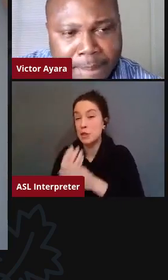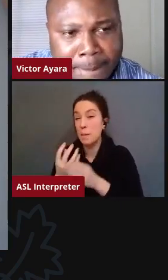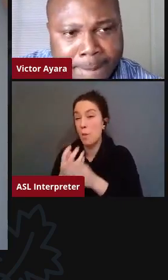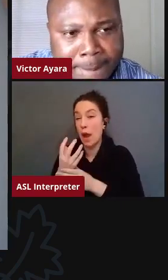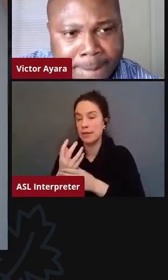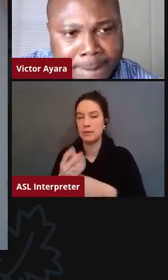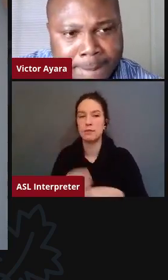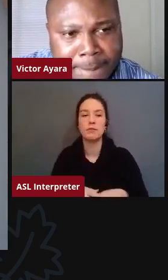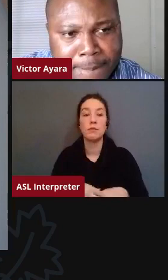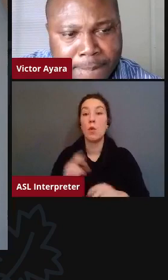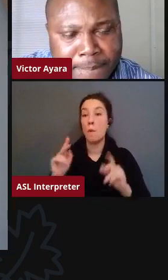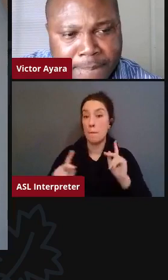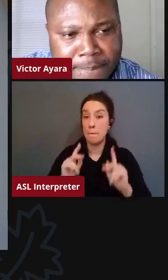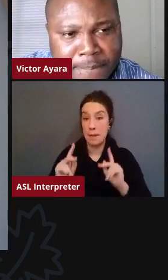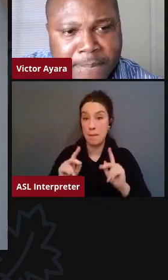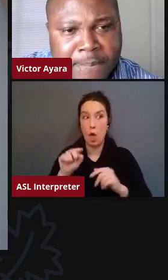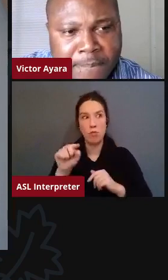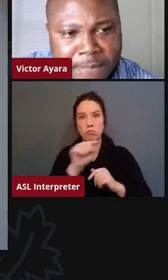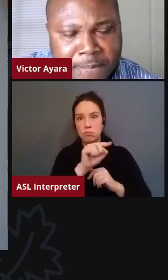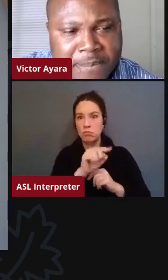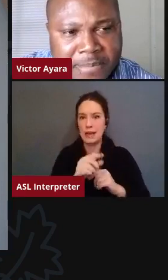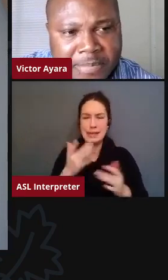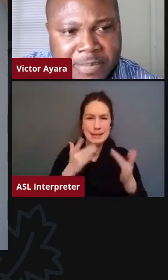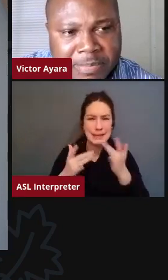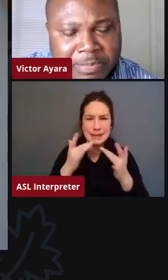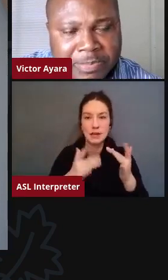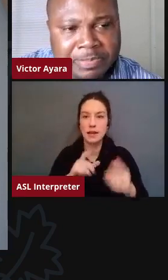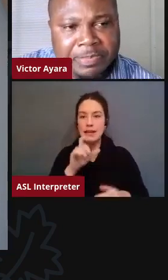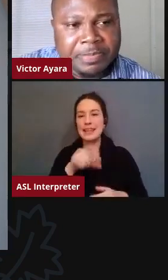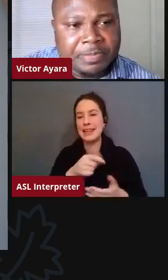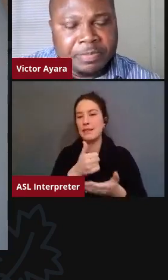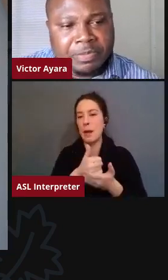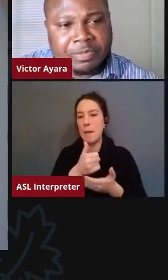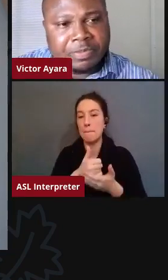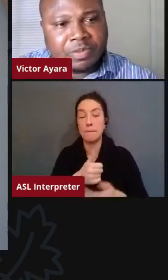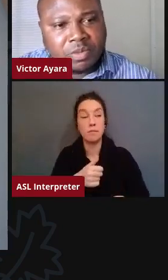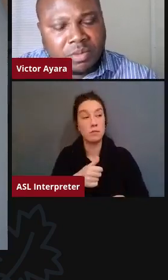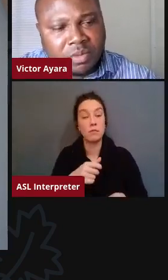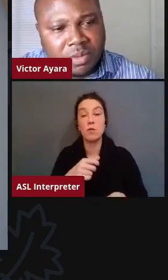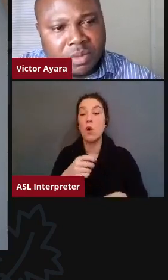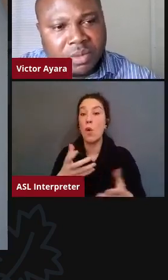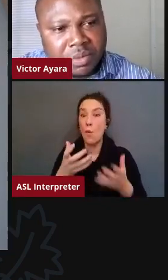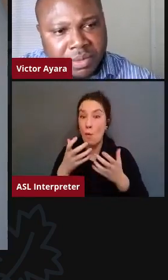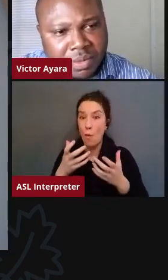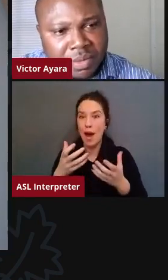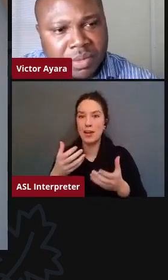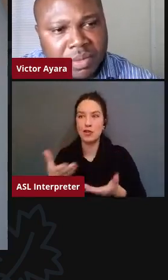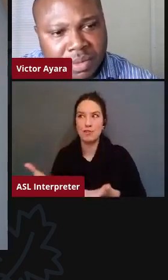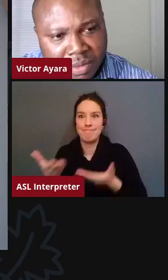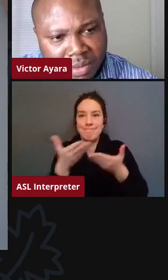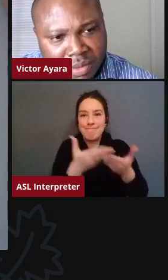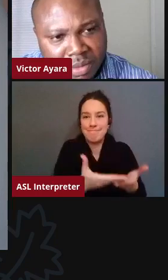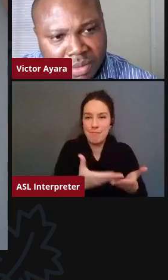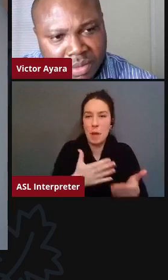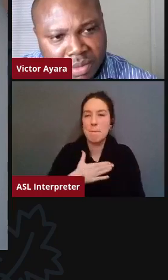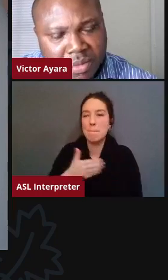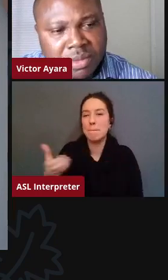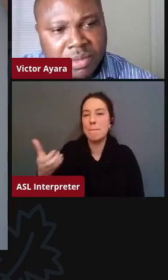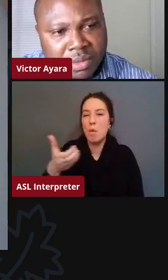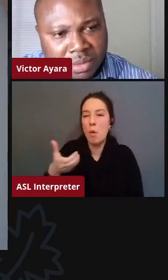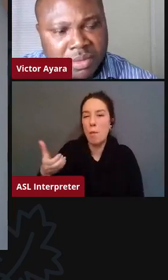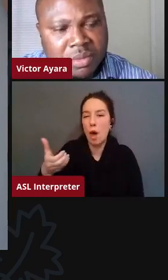people that have these sorts of needs, and getting them to use my mobile app to help them connect with those